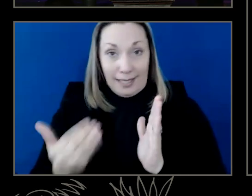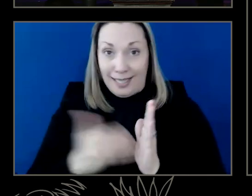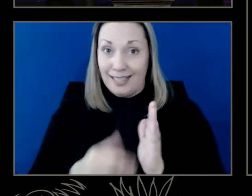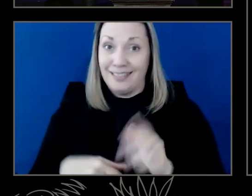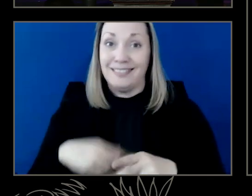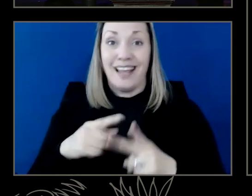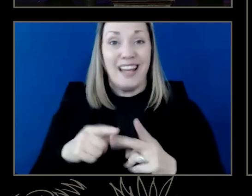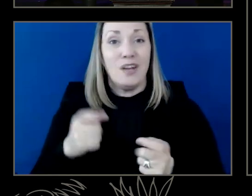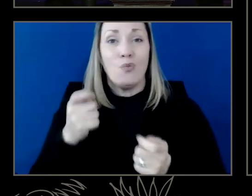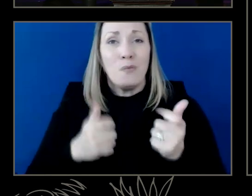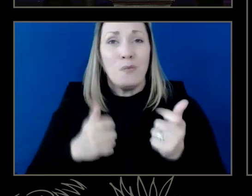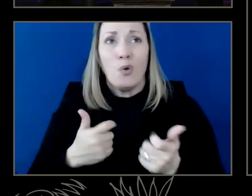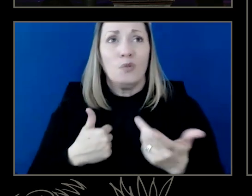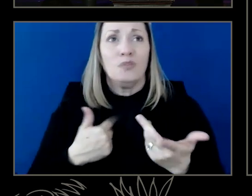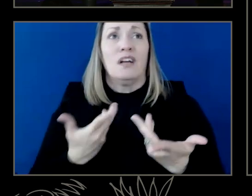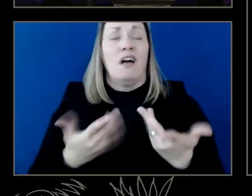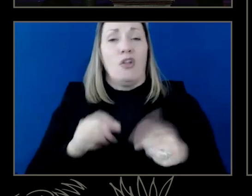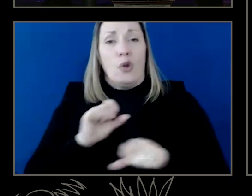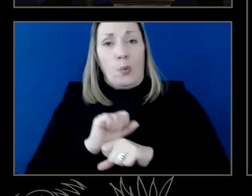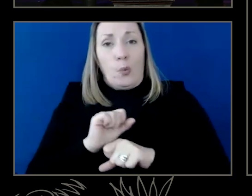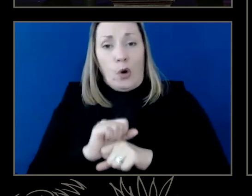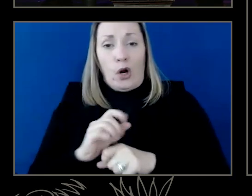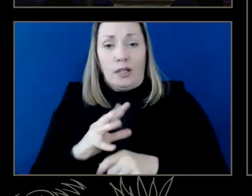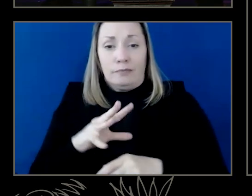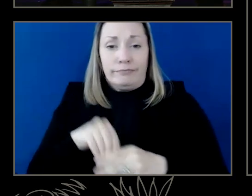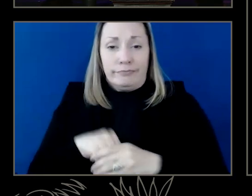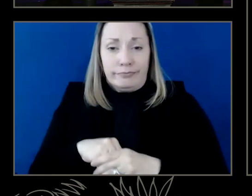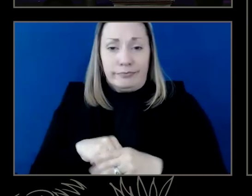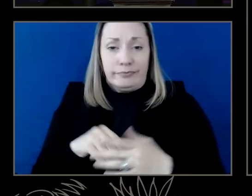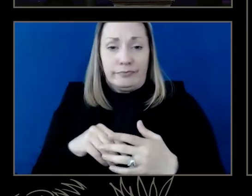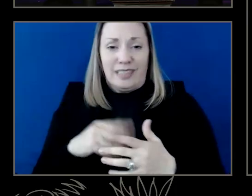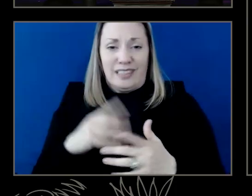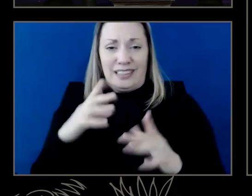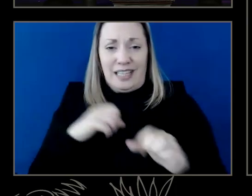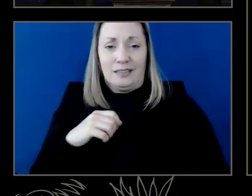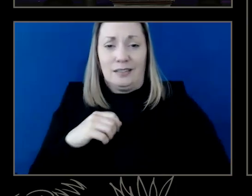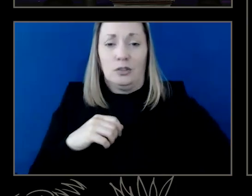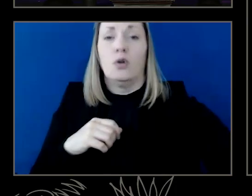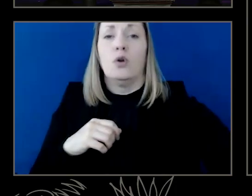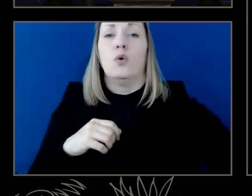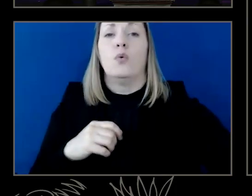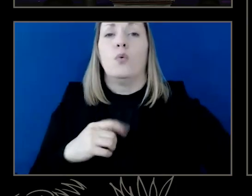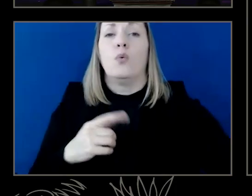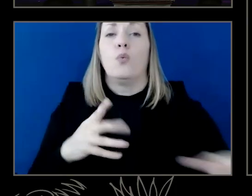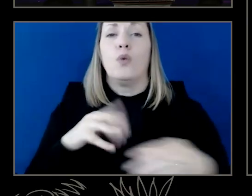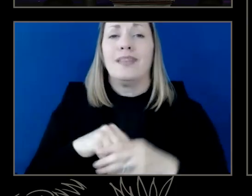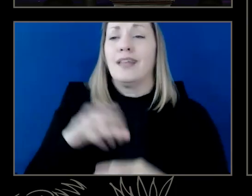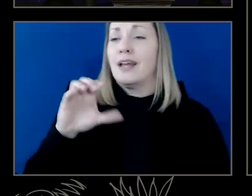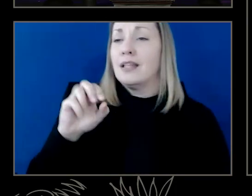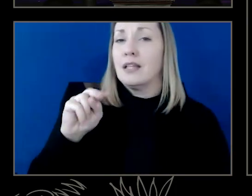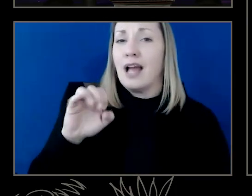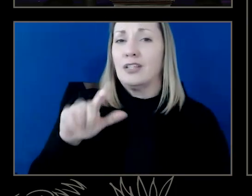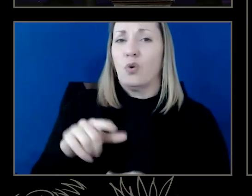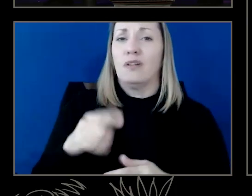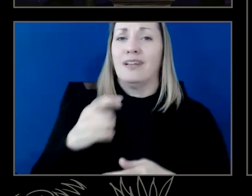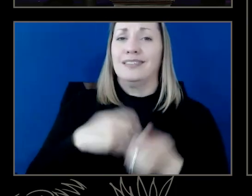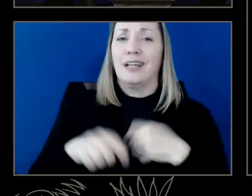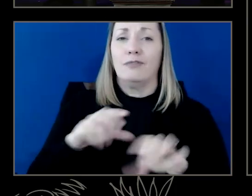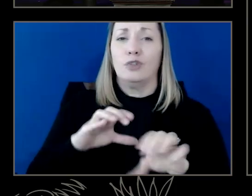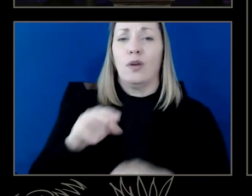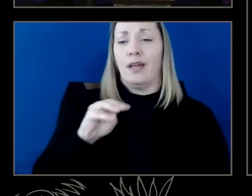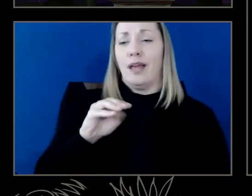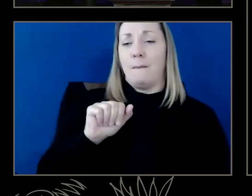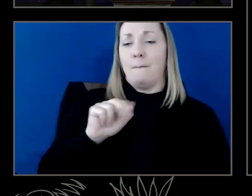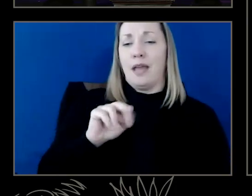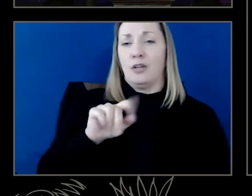remove all the guesswork we usually deal within the console, doing this manually. So